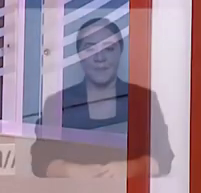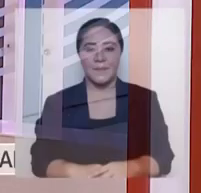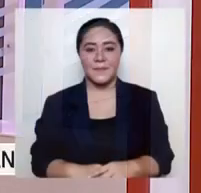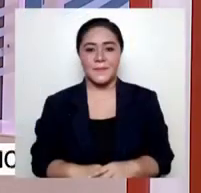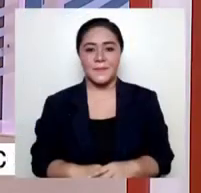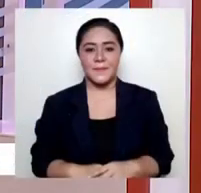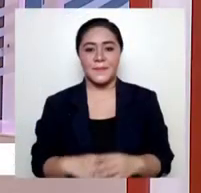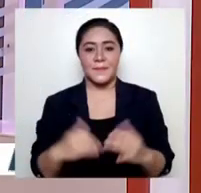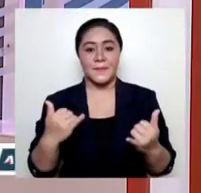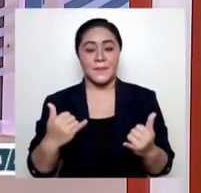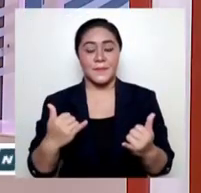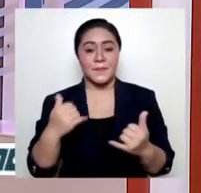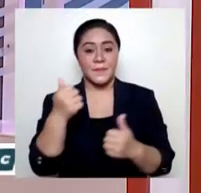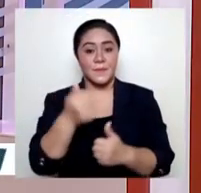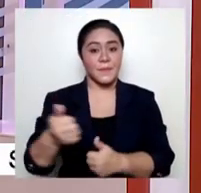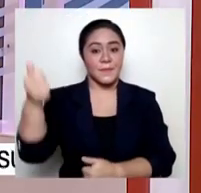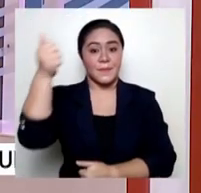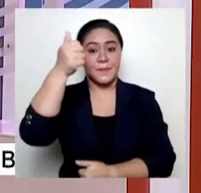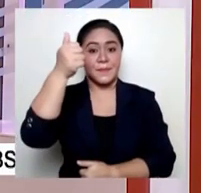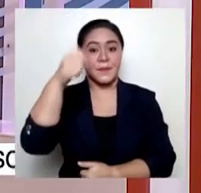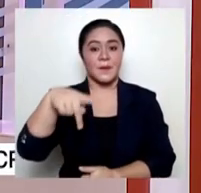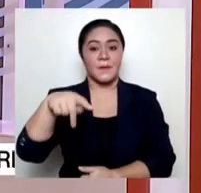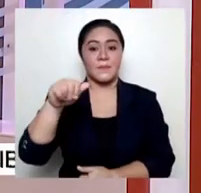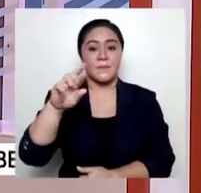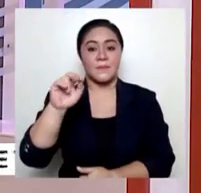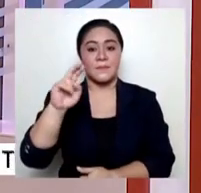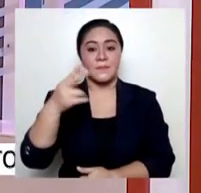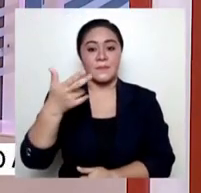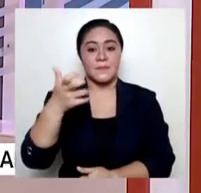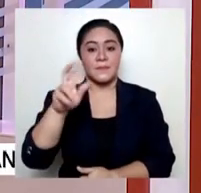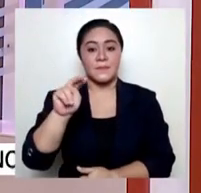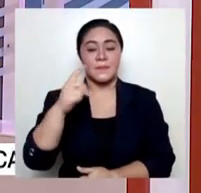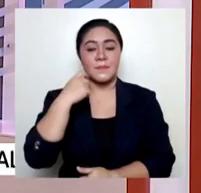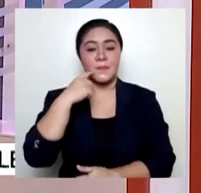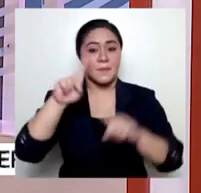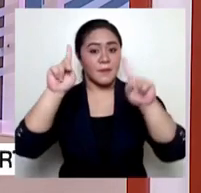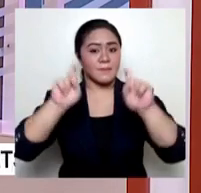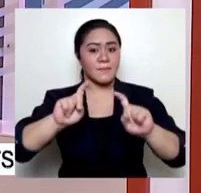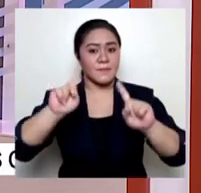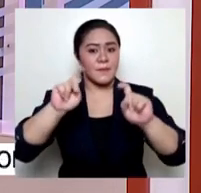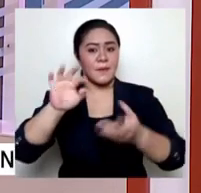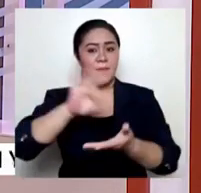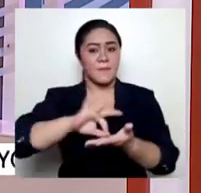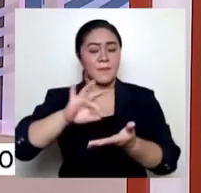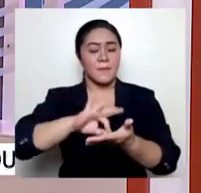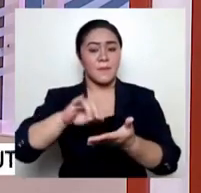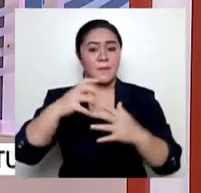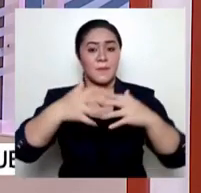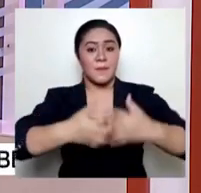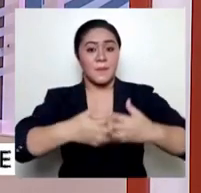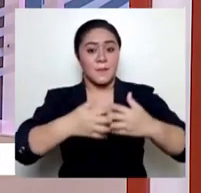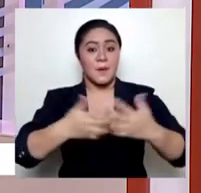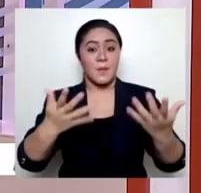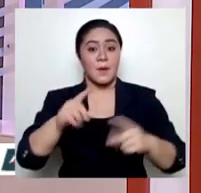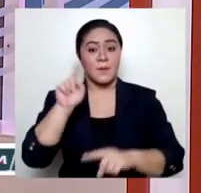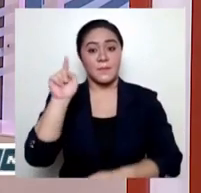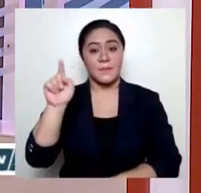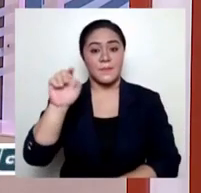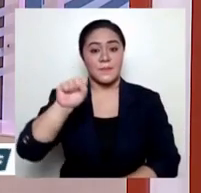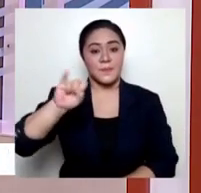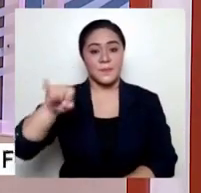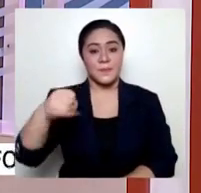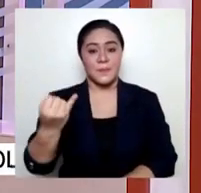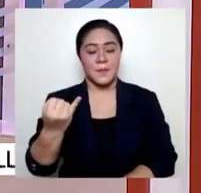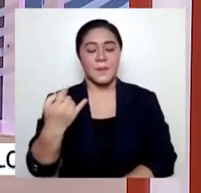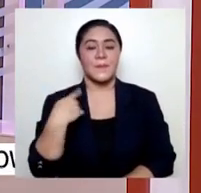COMELEC Chairman Saydamin Pangurangan witnesses the final testing and sealing of vote counting machines in San Juan City. Let's get an update from our